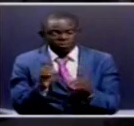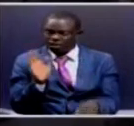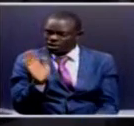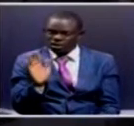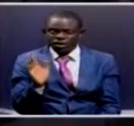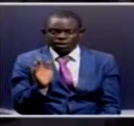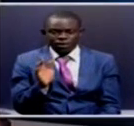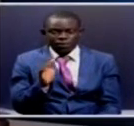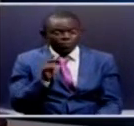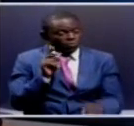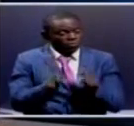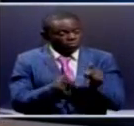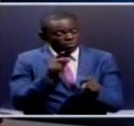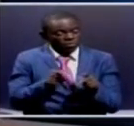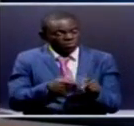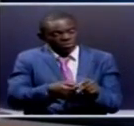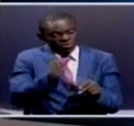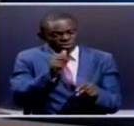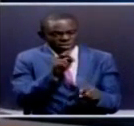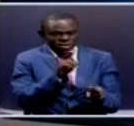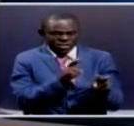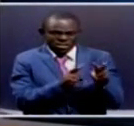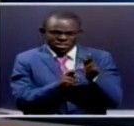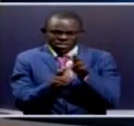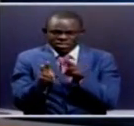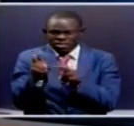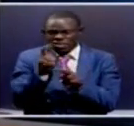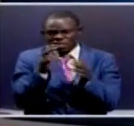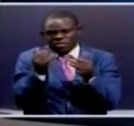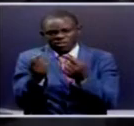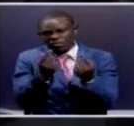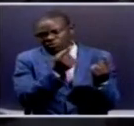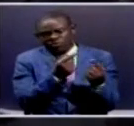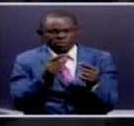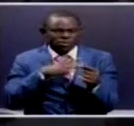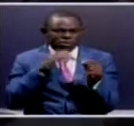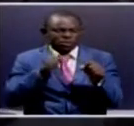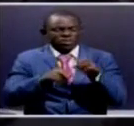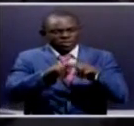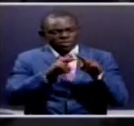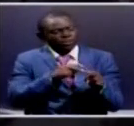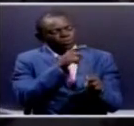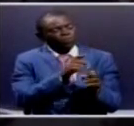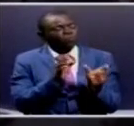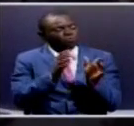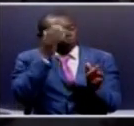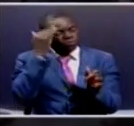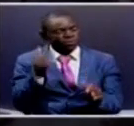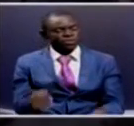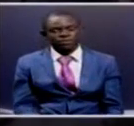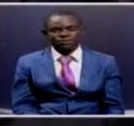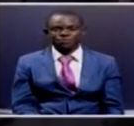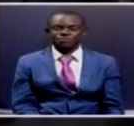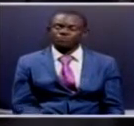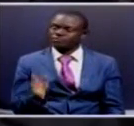good enough to dialogue, you're forcing them to. No. If you look at this bill and the contents of this